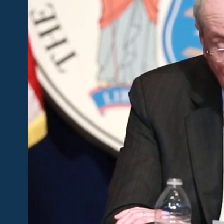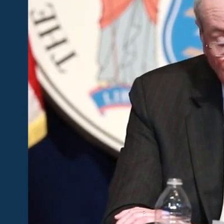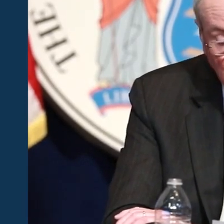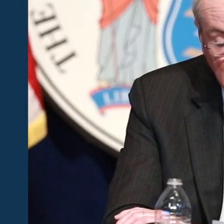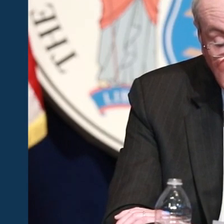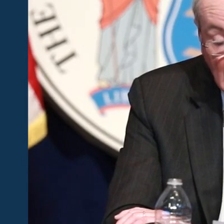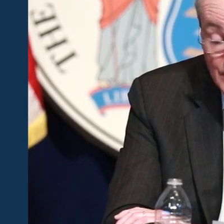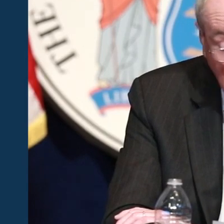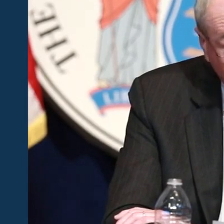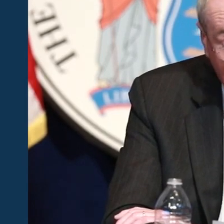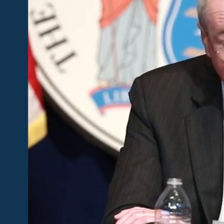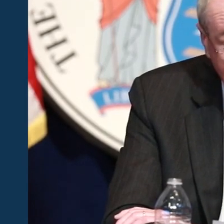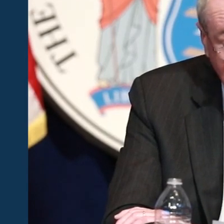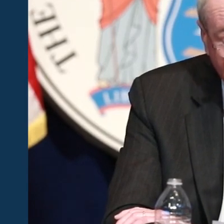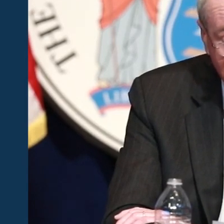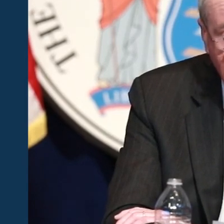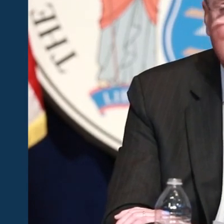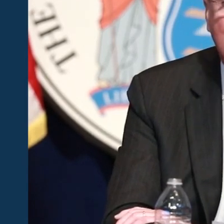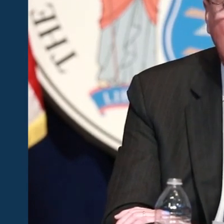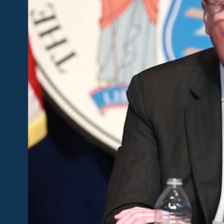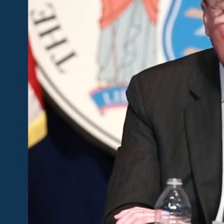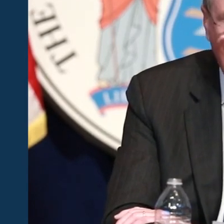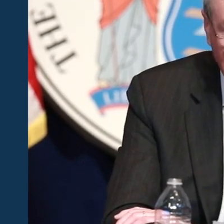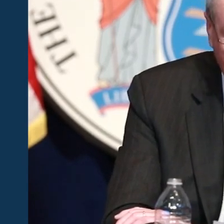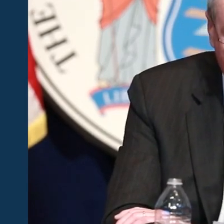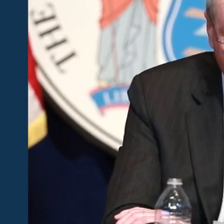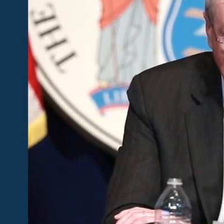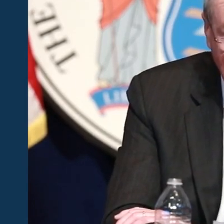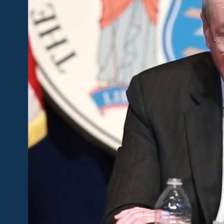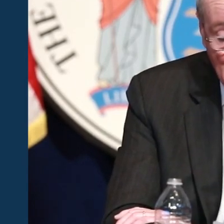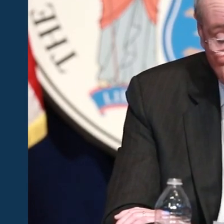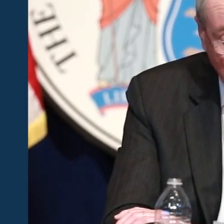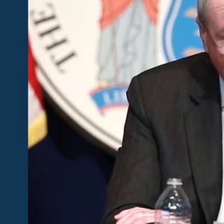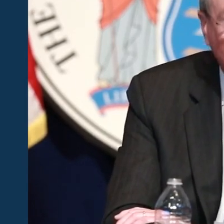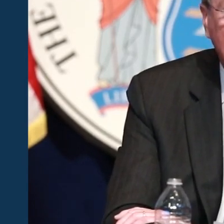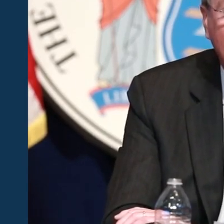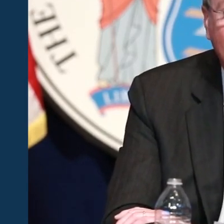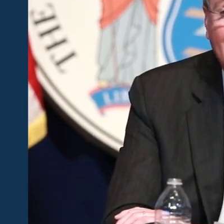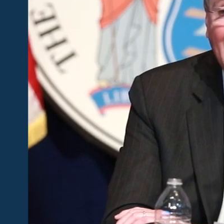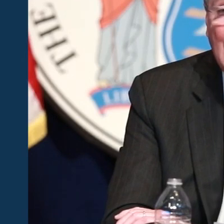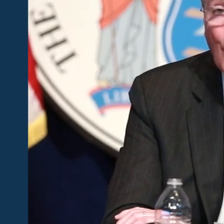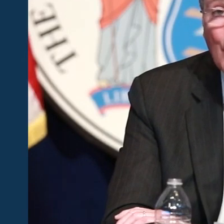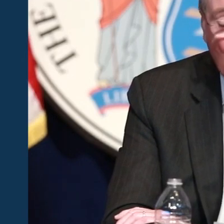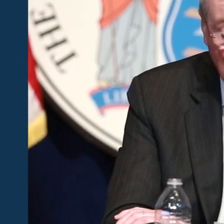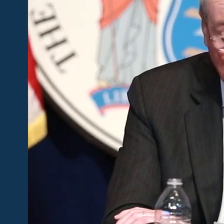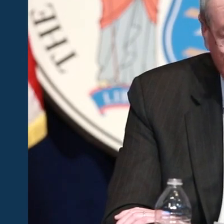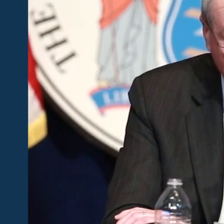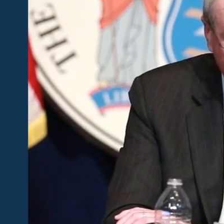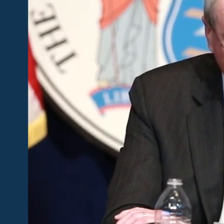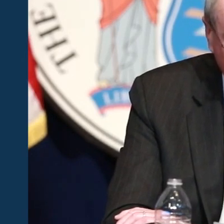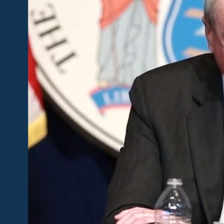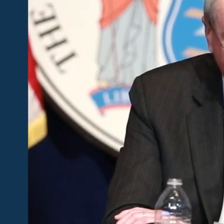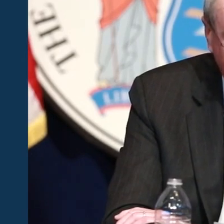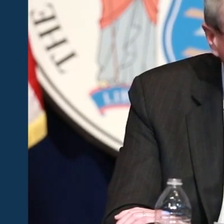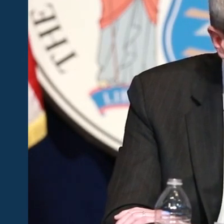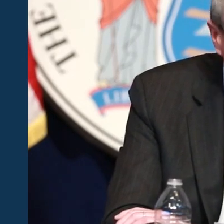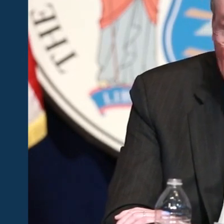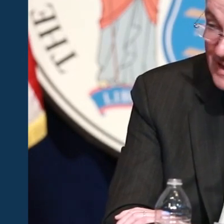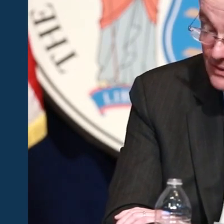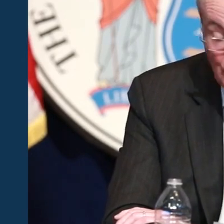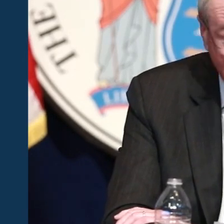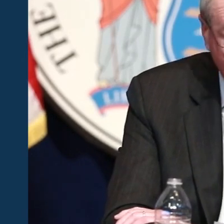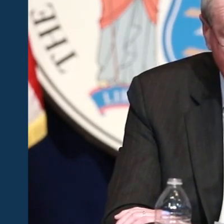through this. I have not stopped making every possible phone call to every possible person anywhere in the world in the pursuit of what we need, and I